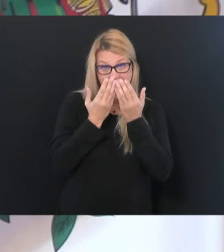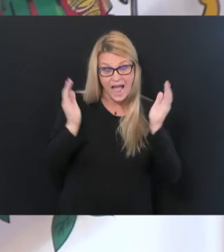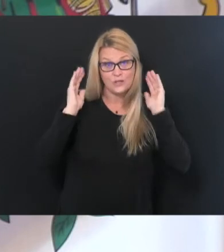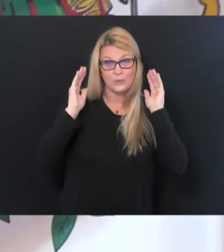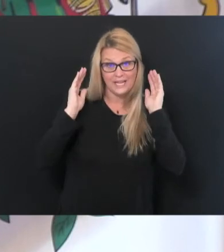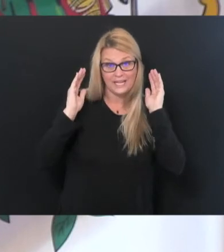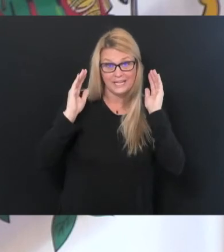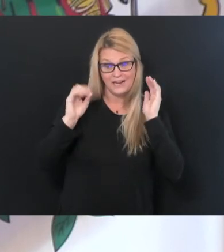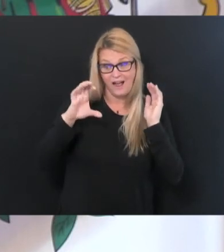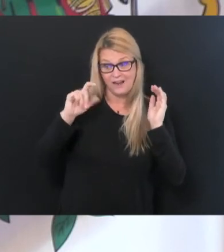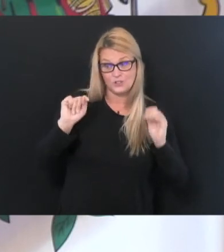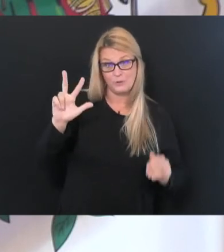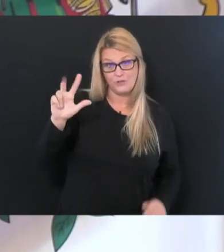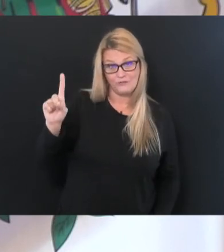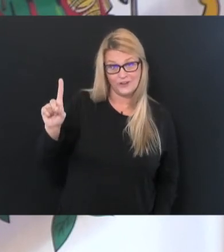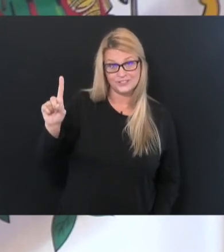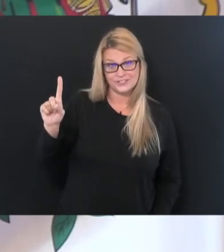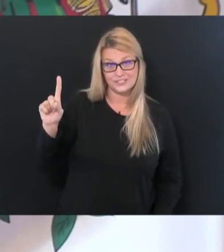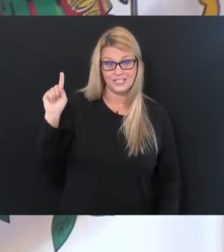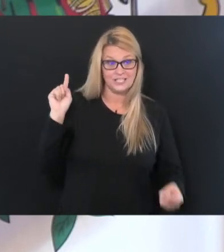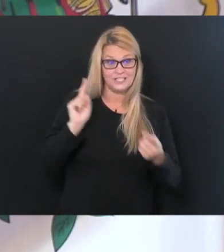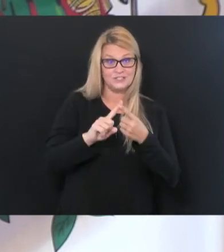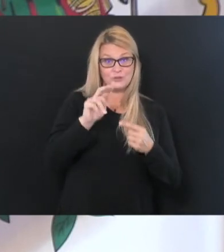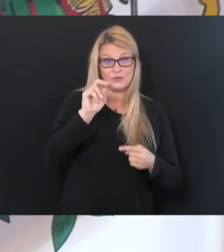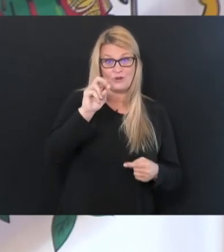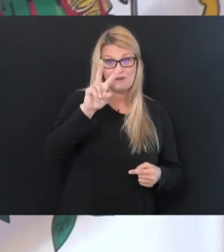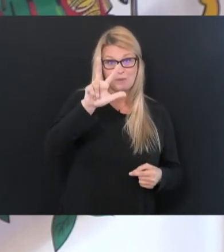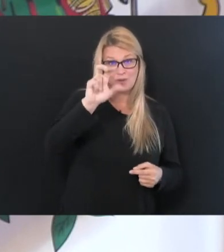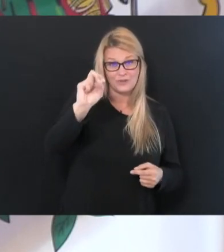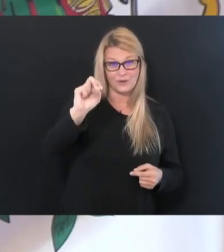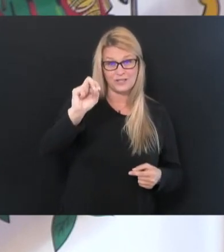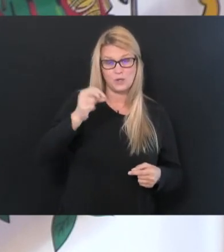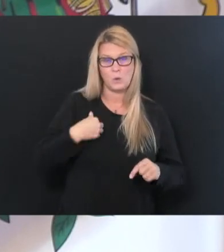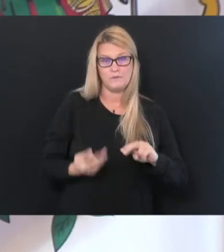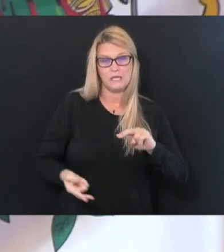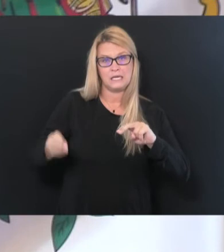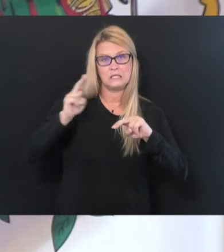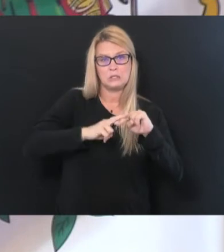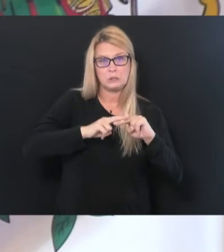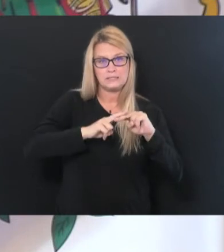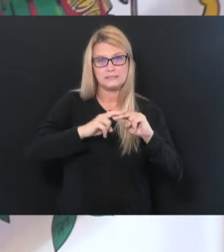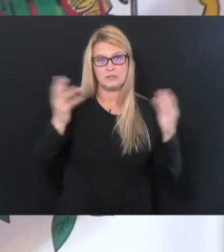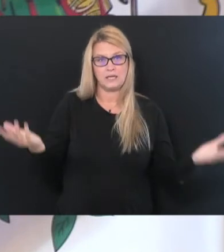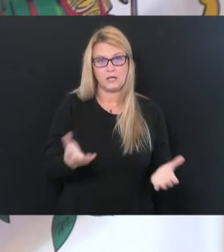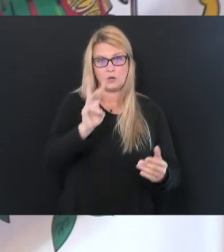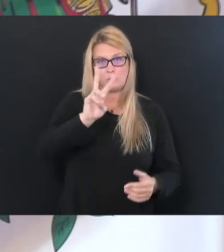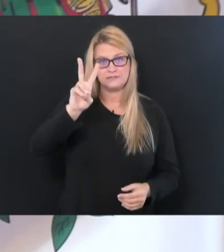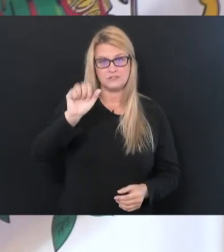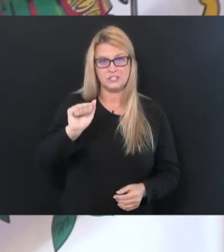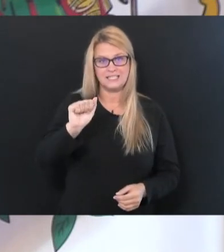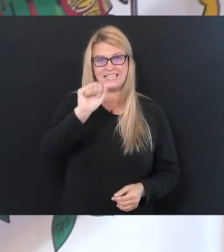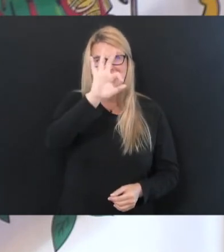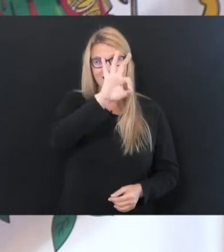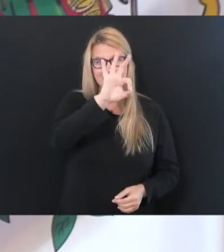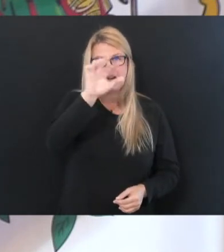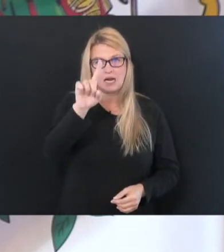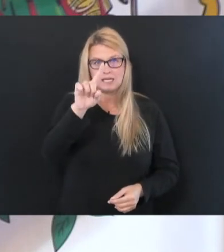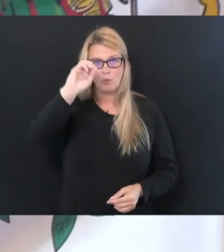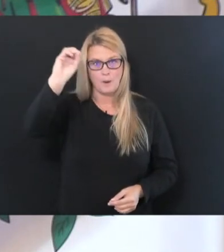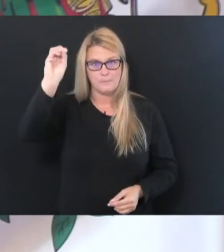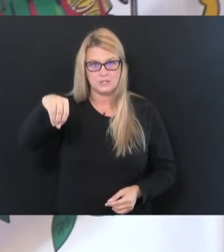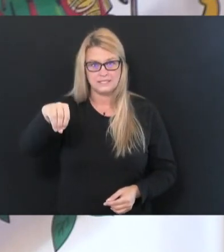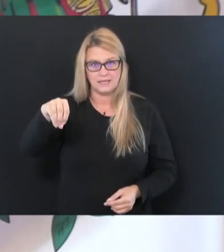October 31st to November the 30th, we increased the number of COVID cases in West Virginia by